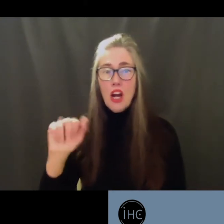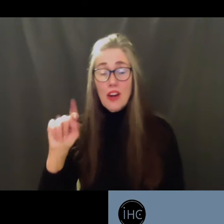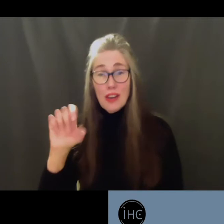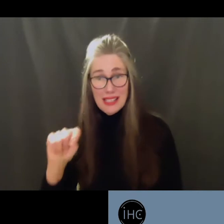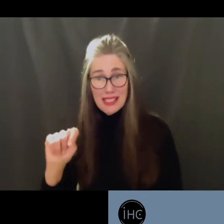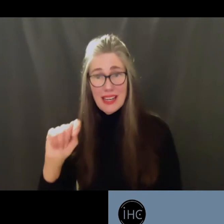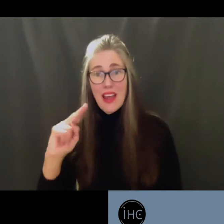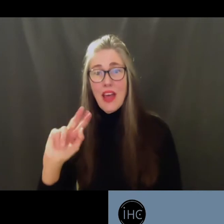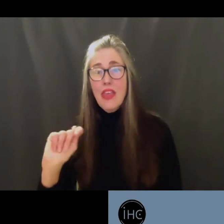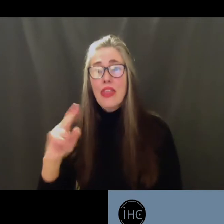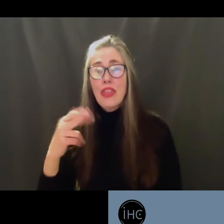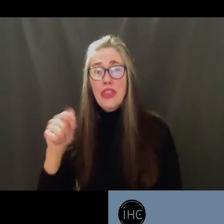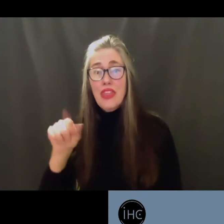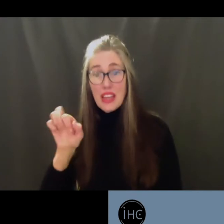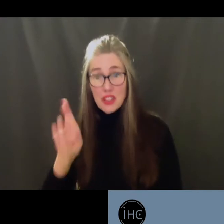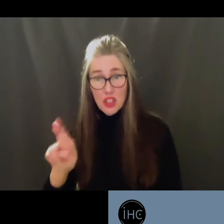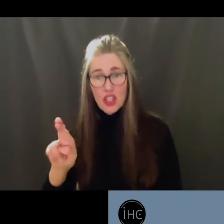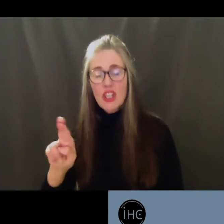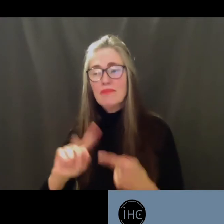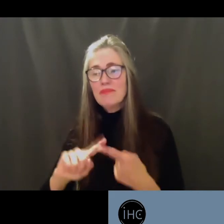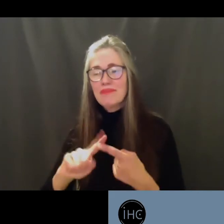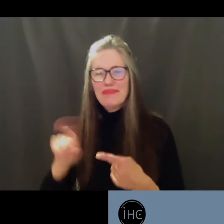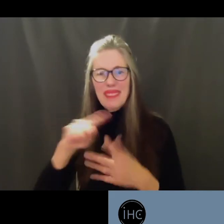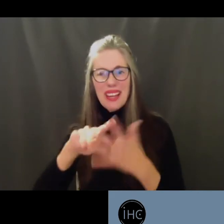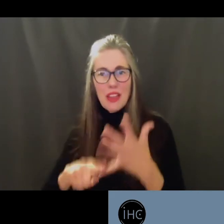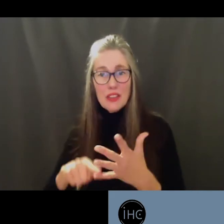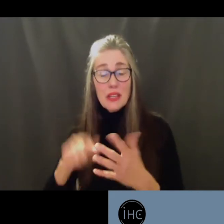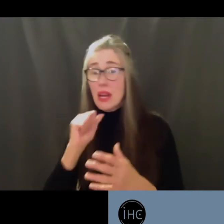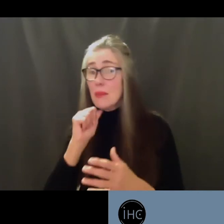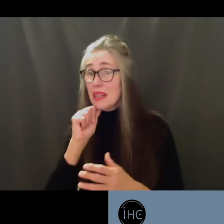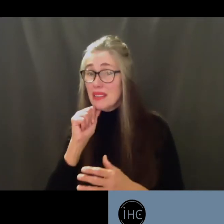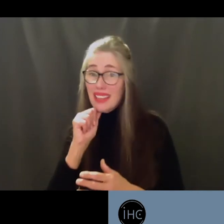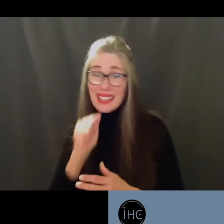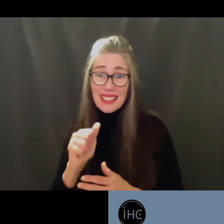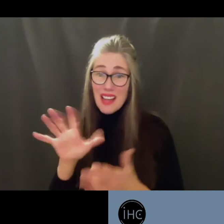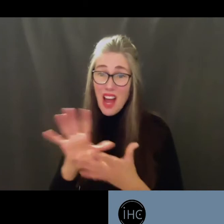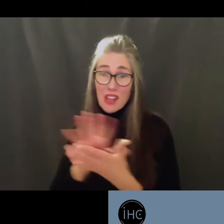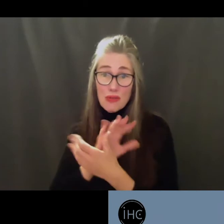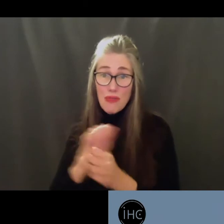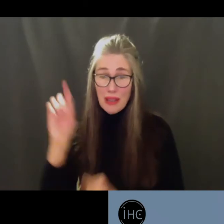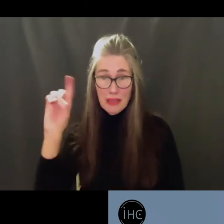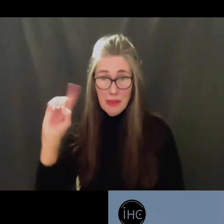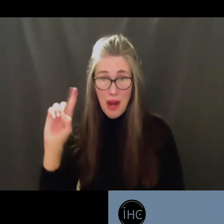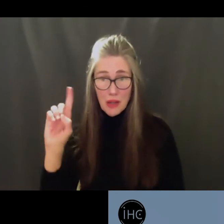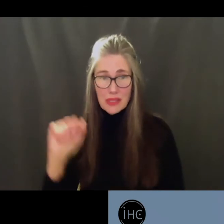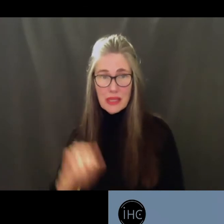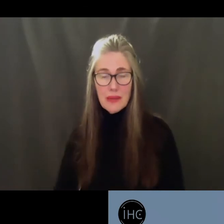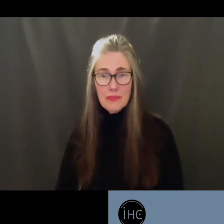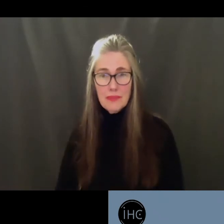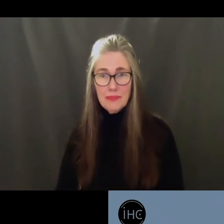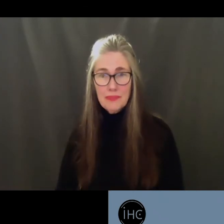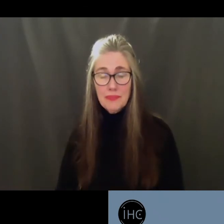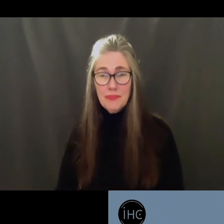But both because they didn't wreck democracy, and also because I really wanted to highlight this configuration